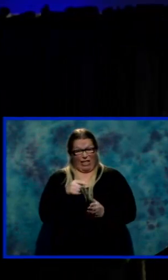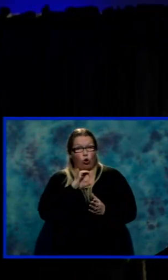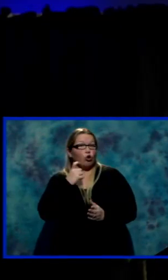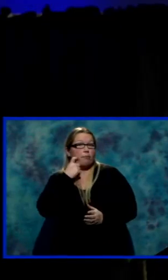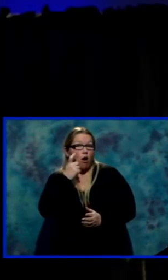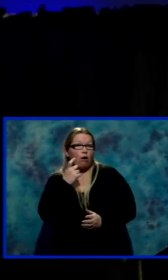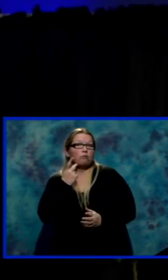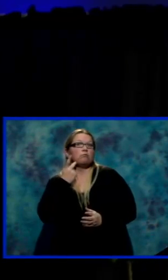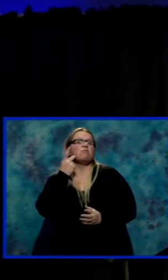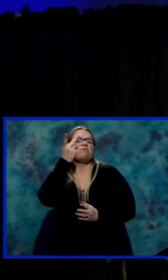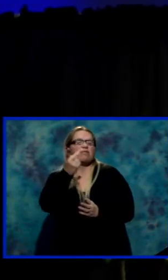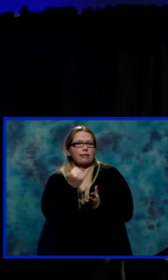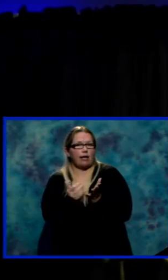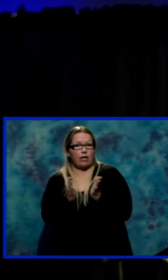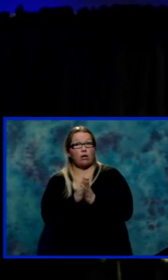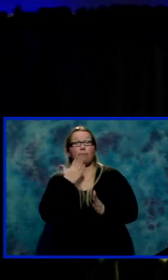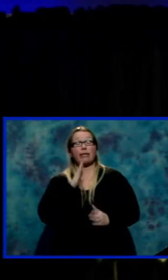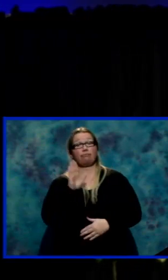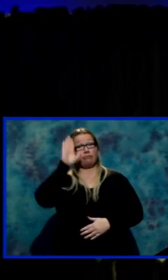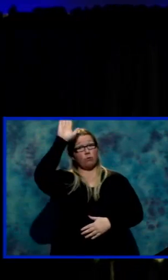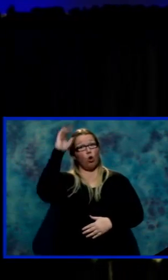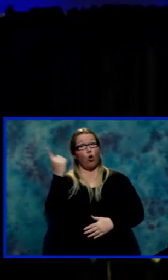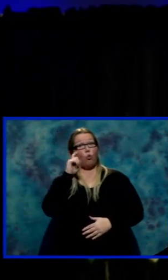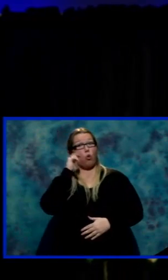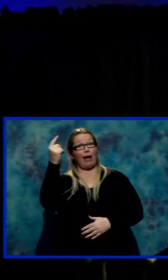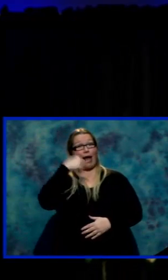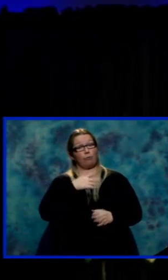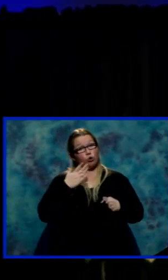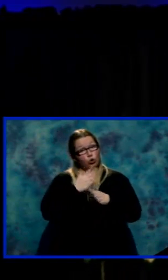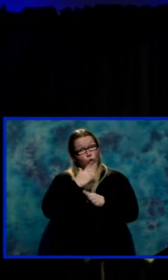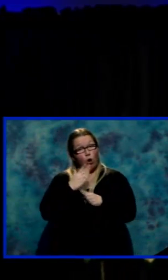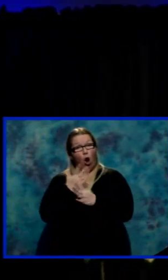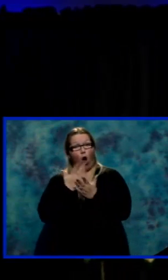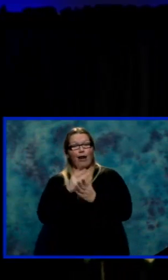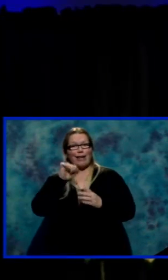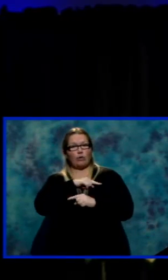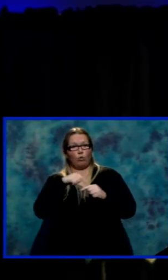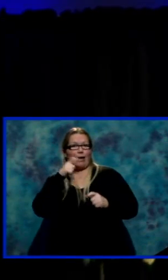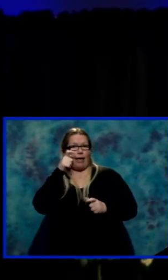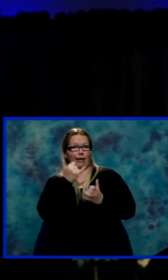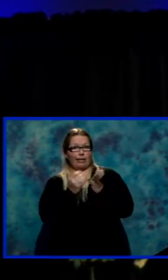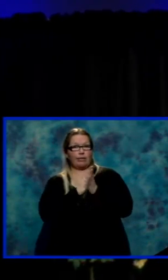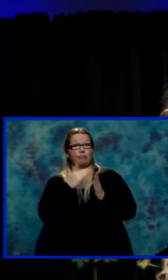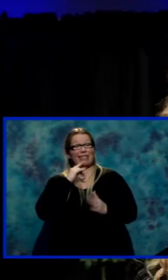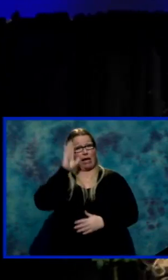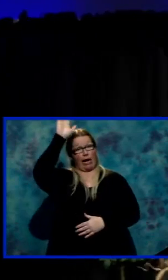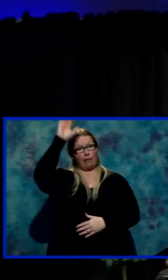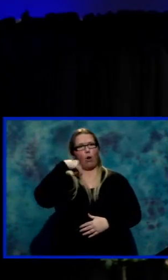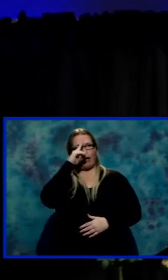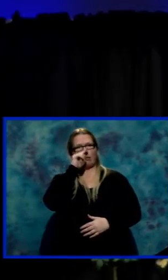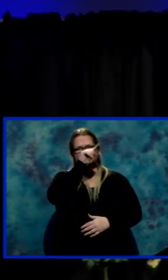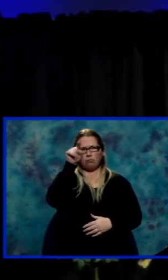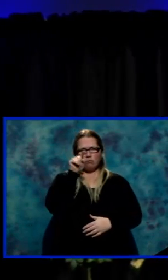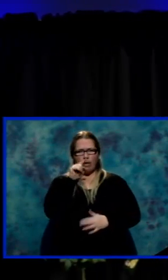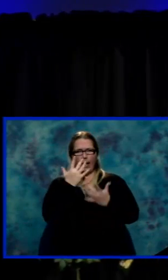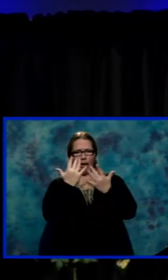like to see a show of hands. Who is planning on coming to do work on Yes We Care Sunday? Hands up so I can count, please. Can you count for me